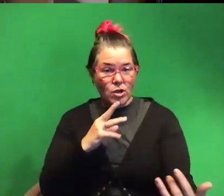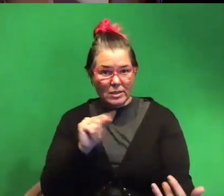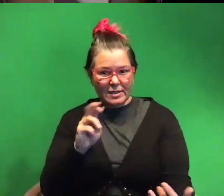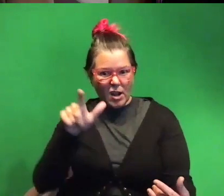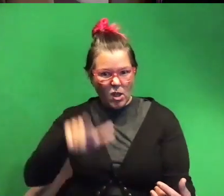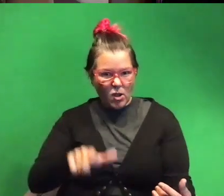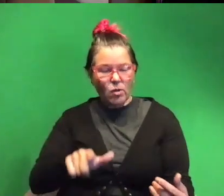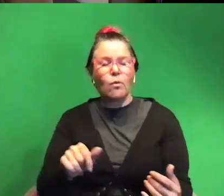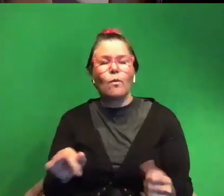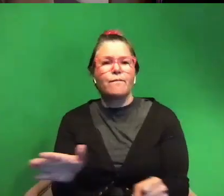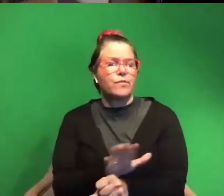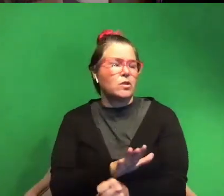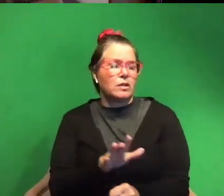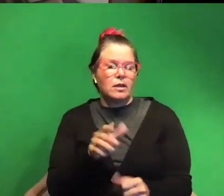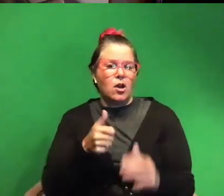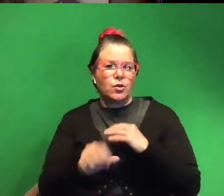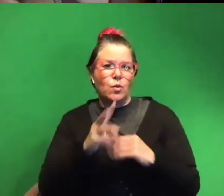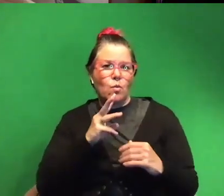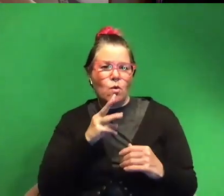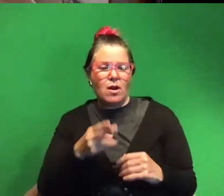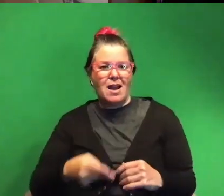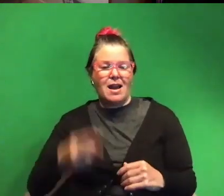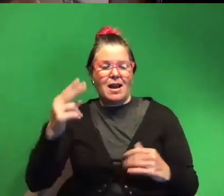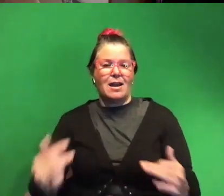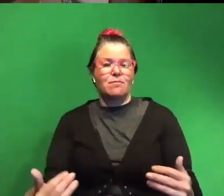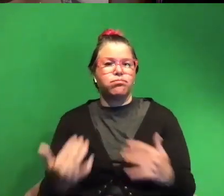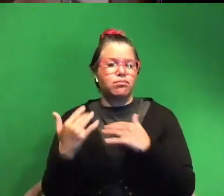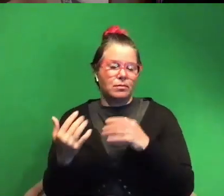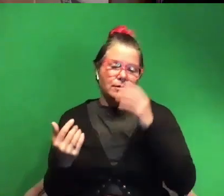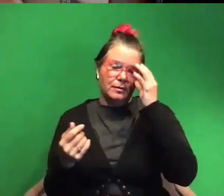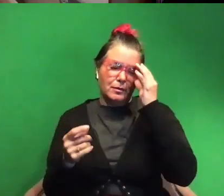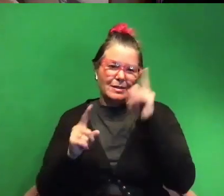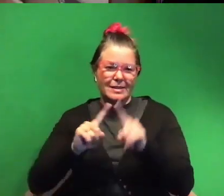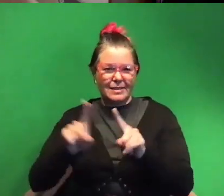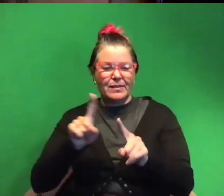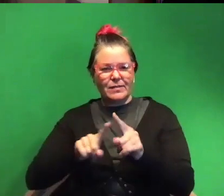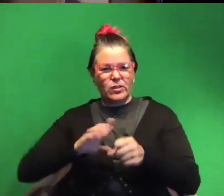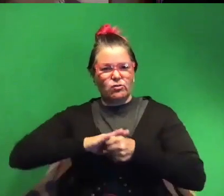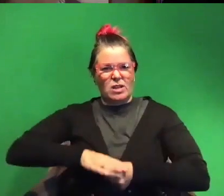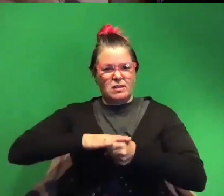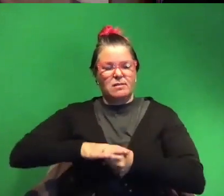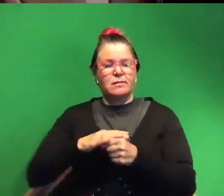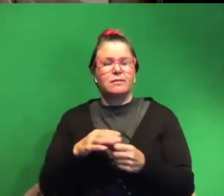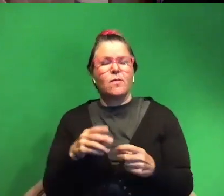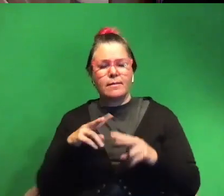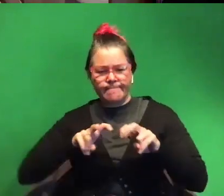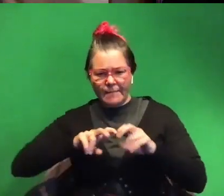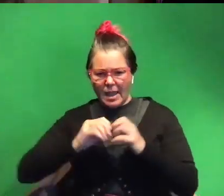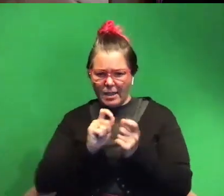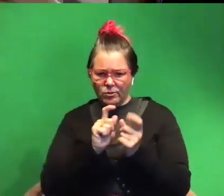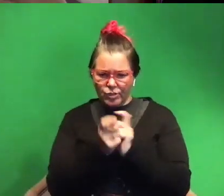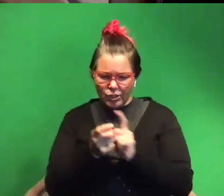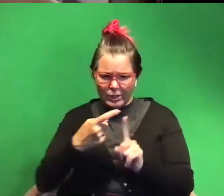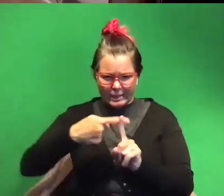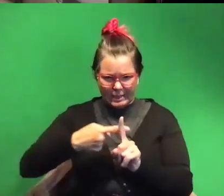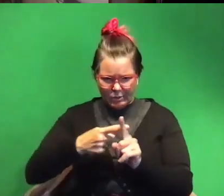fully exposed and underwater when the tide is high. So they undergo a lot of different stress. So I was looking at how changes in temperature might